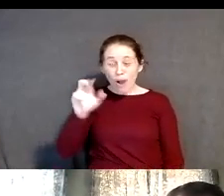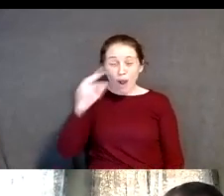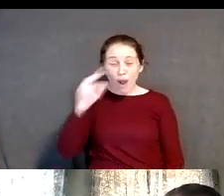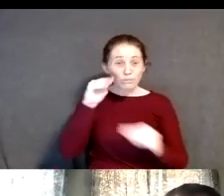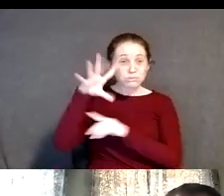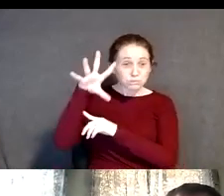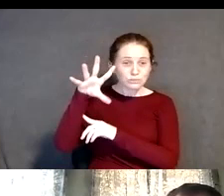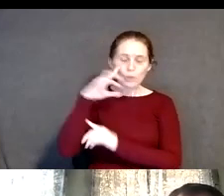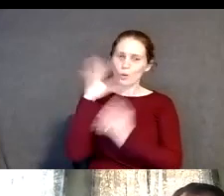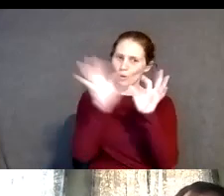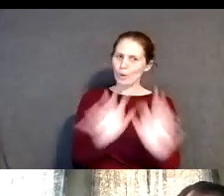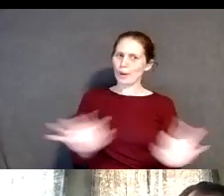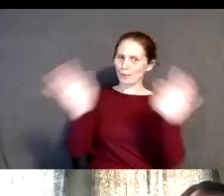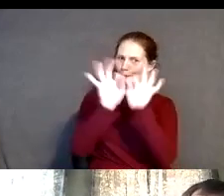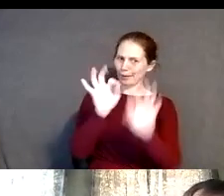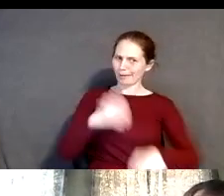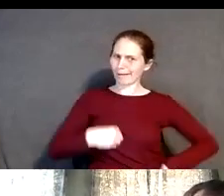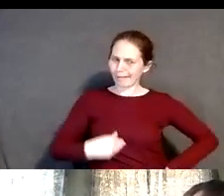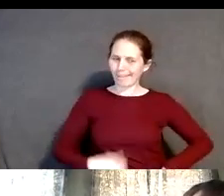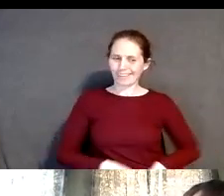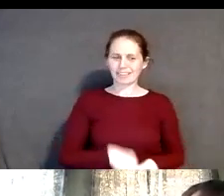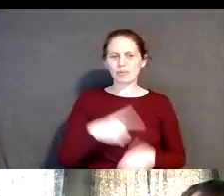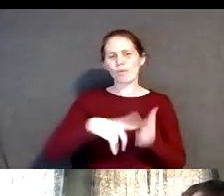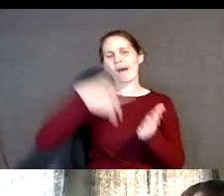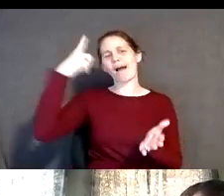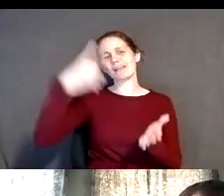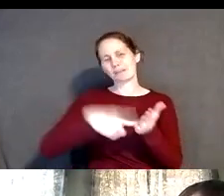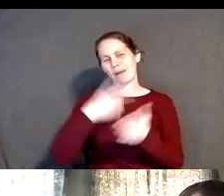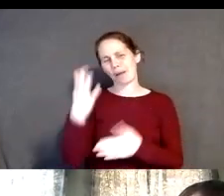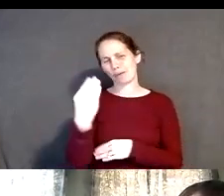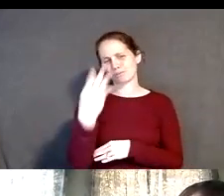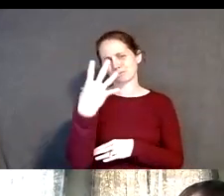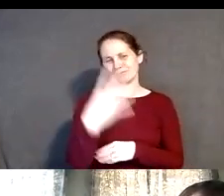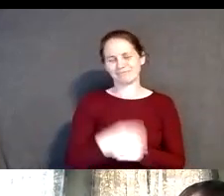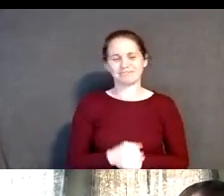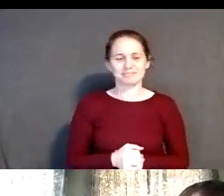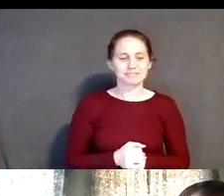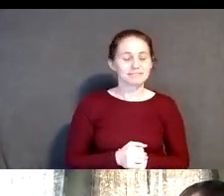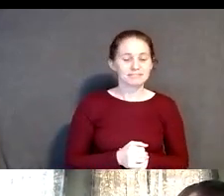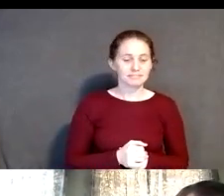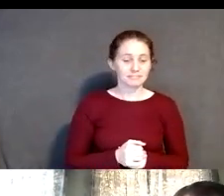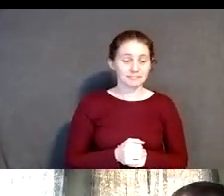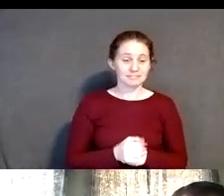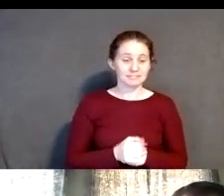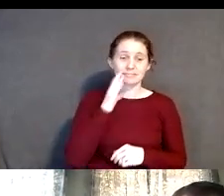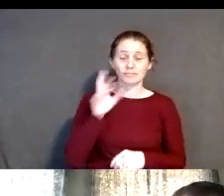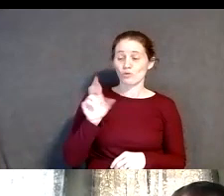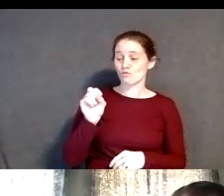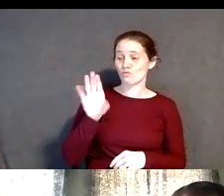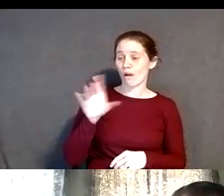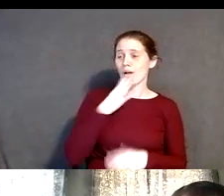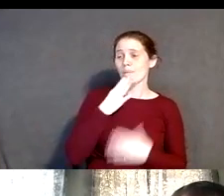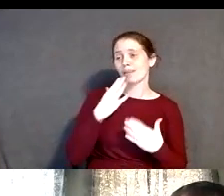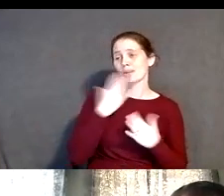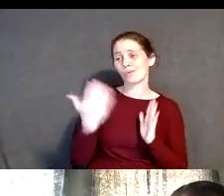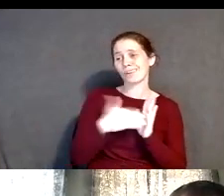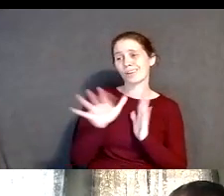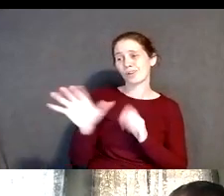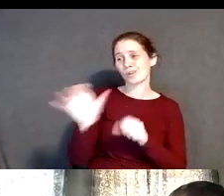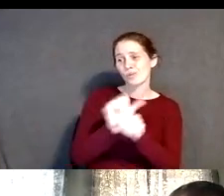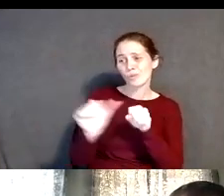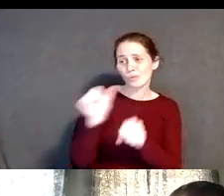important. Yeah. Every once in a while. I think, you know, Rob, I just want to thank you for all the hard